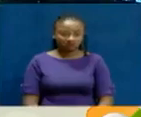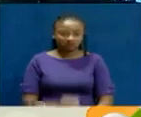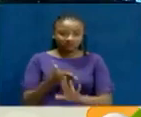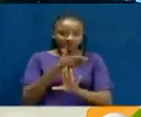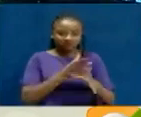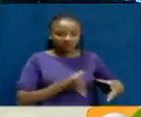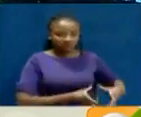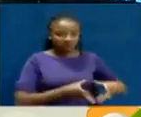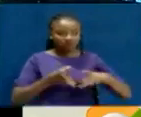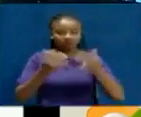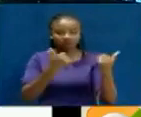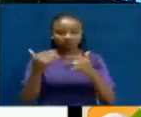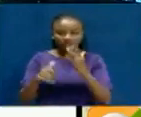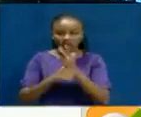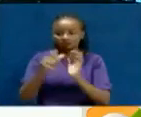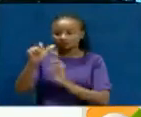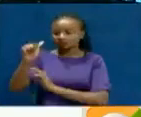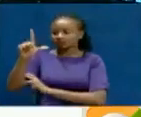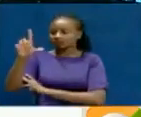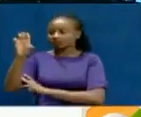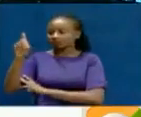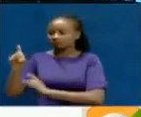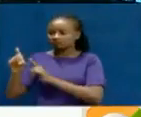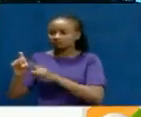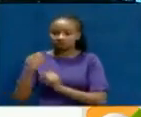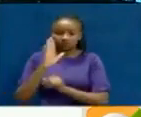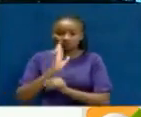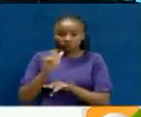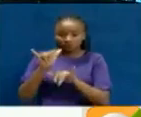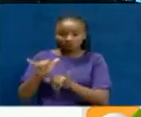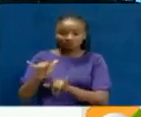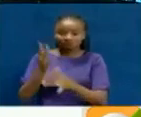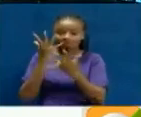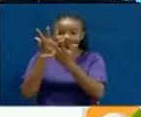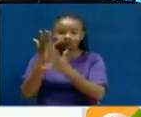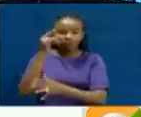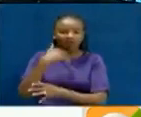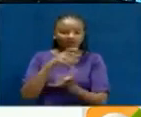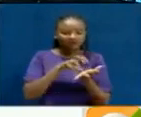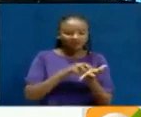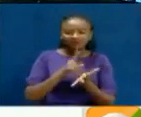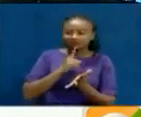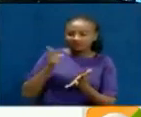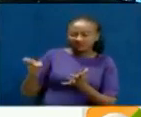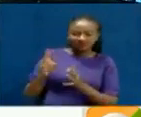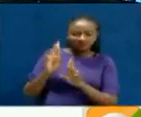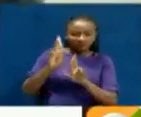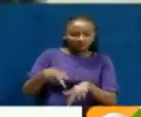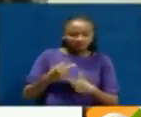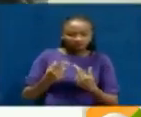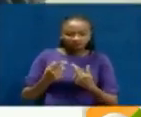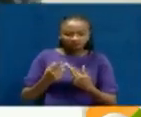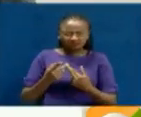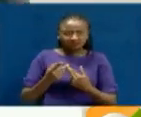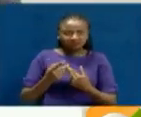Former rugby player Alex Olaba will remain in remand pending the hearing and determination of the gang rape case against him. His 300,000